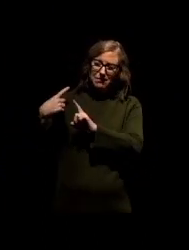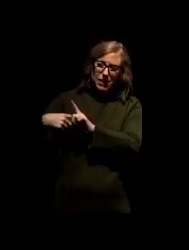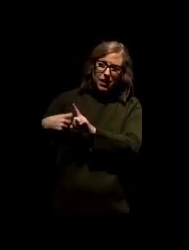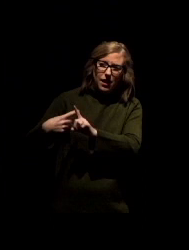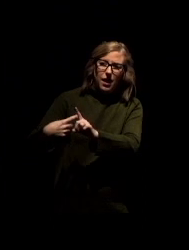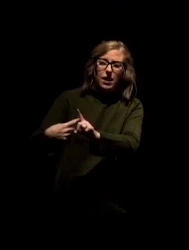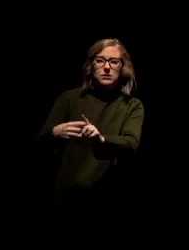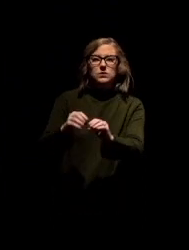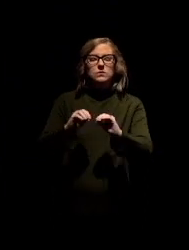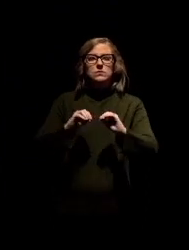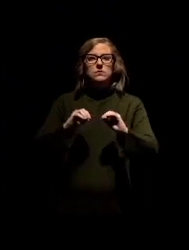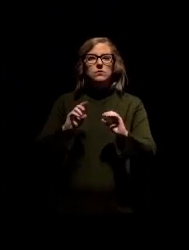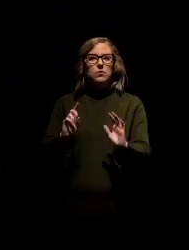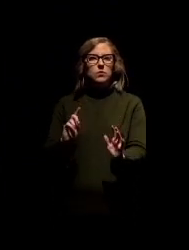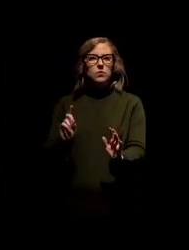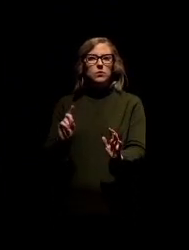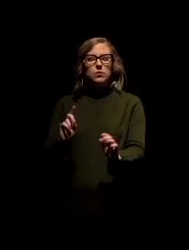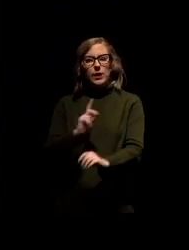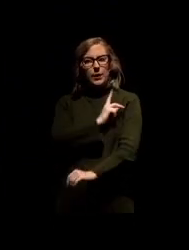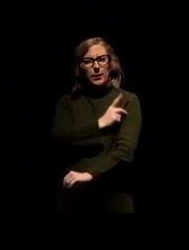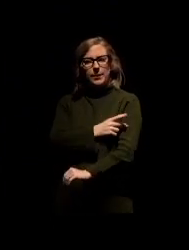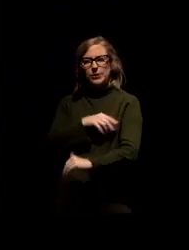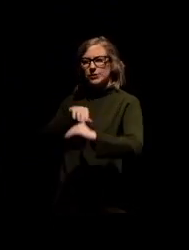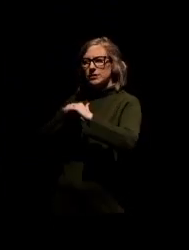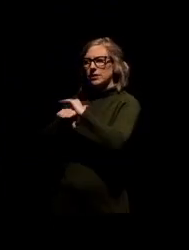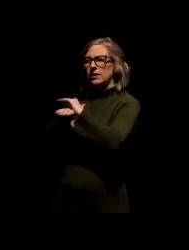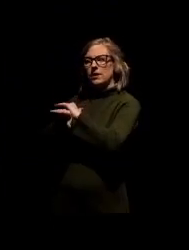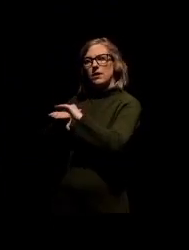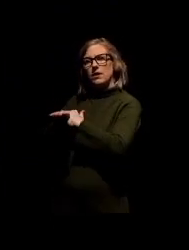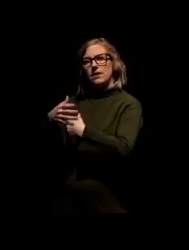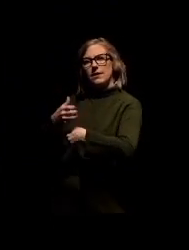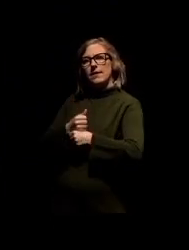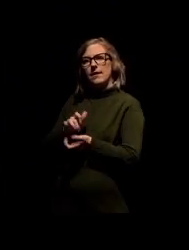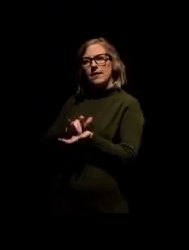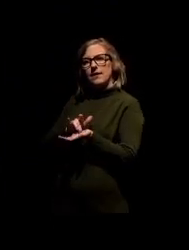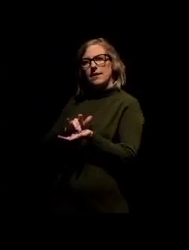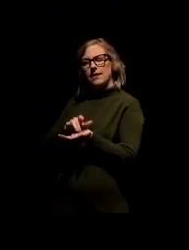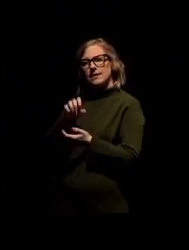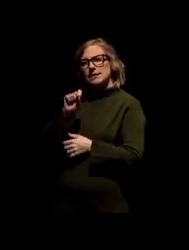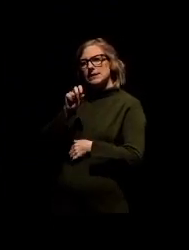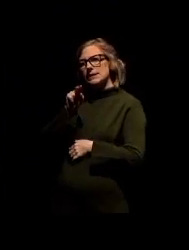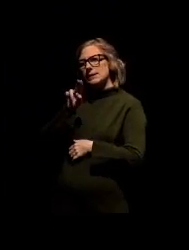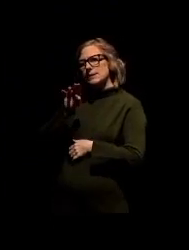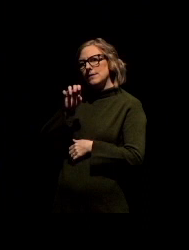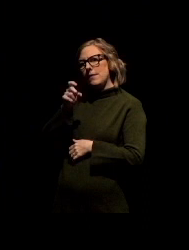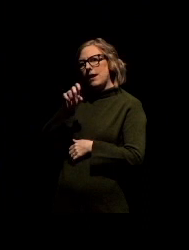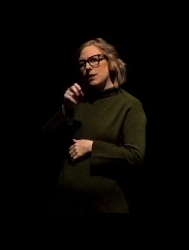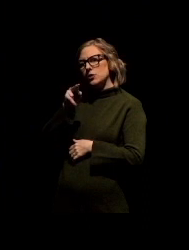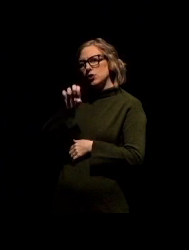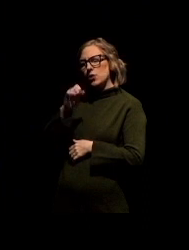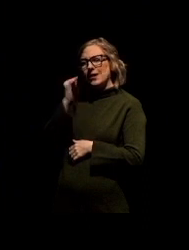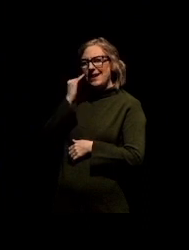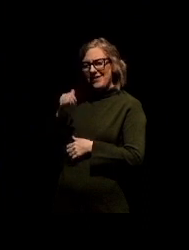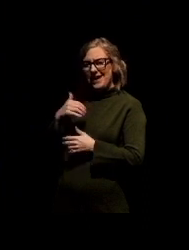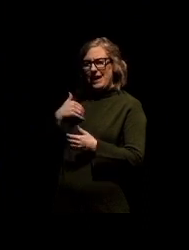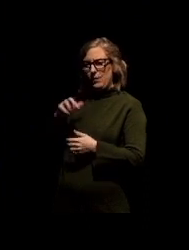was no place for our patients to get Suboxone if they had take-homes or they